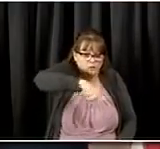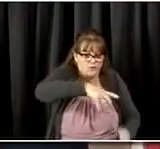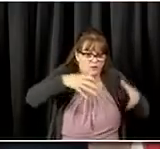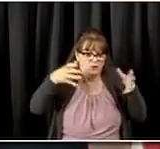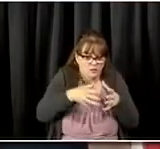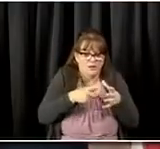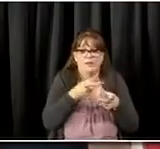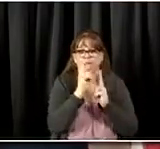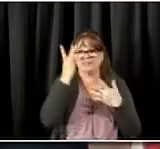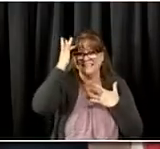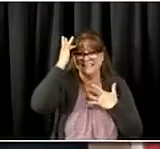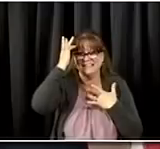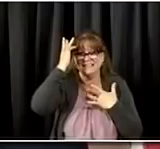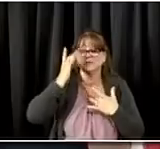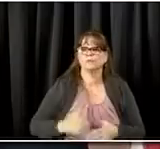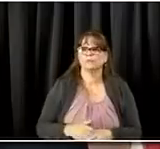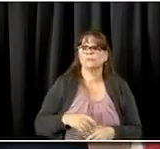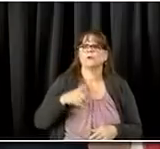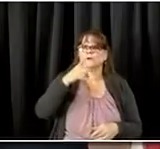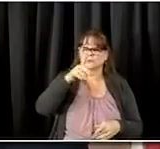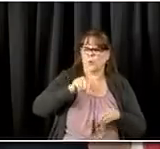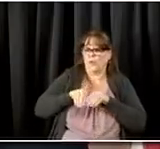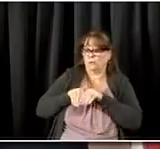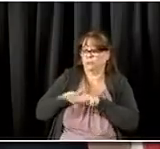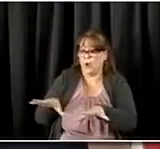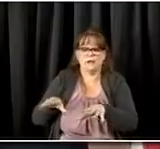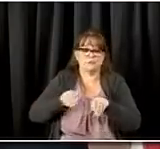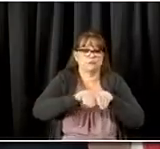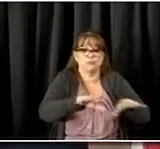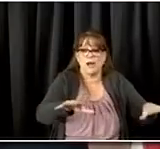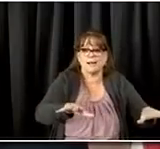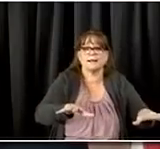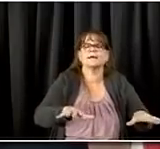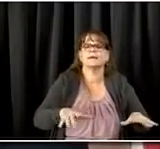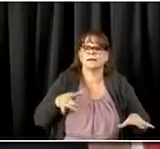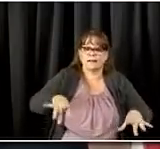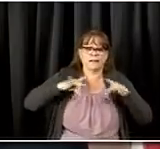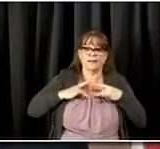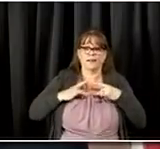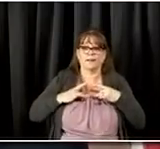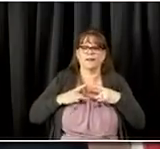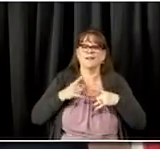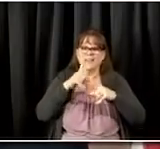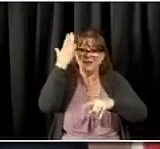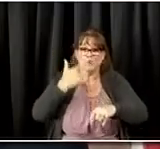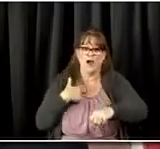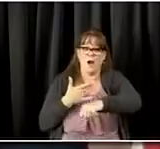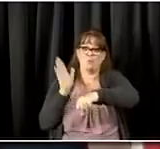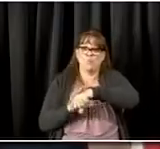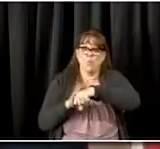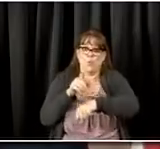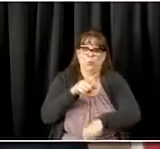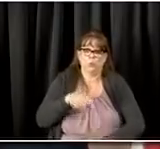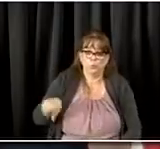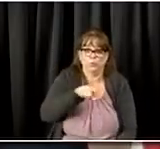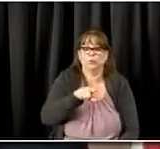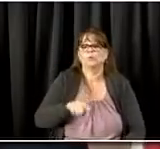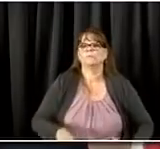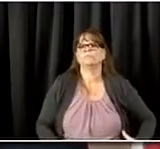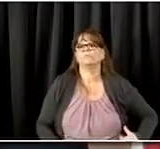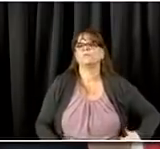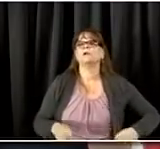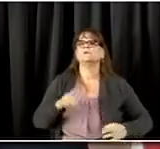from one, that will be a stark warning to people to do the right thing. We are, of course, coupling that with additional health precautions